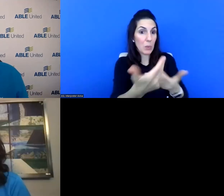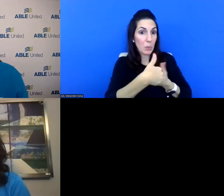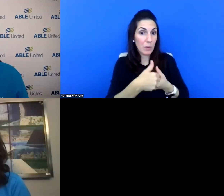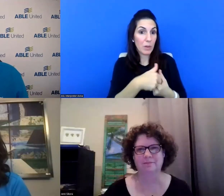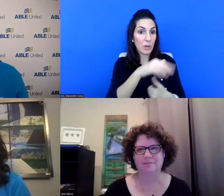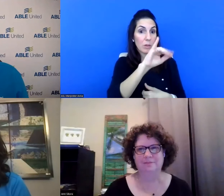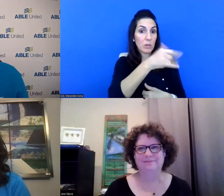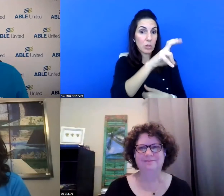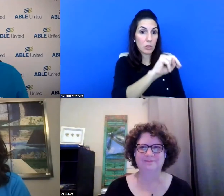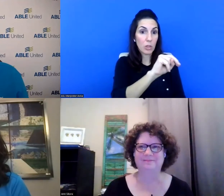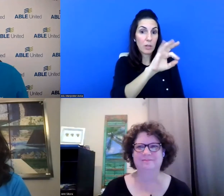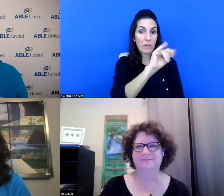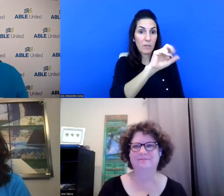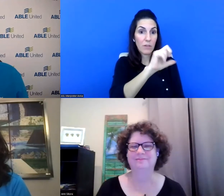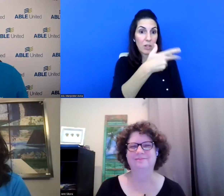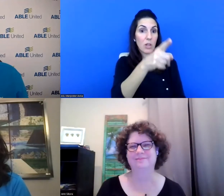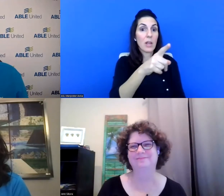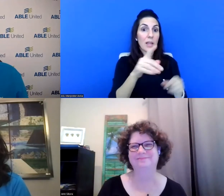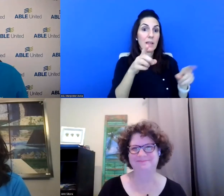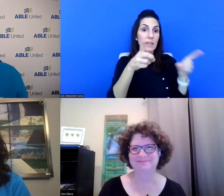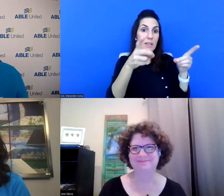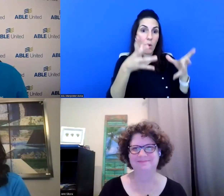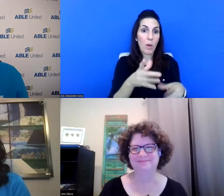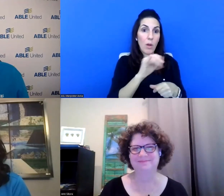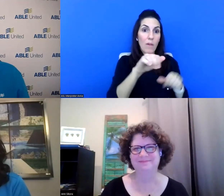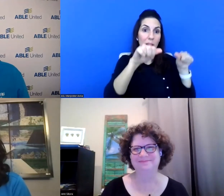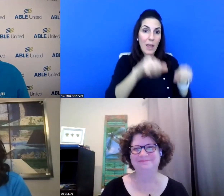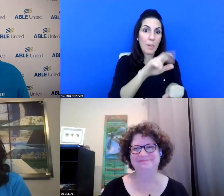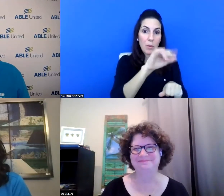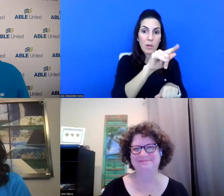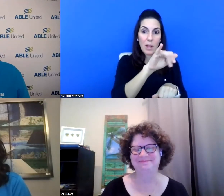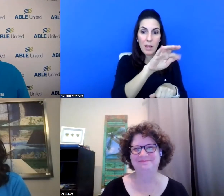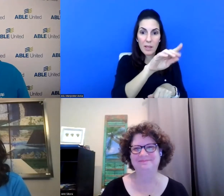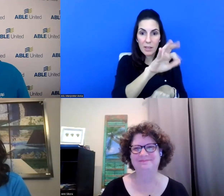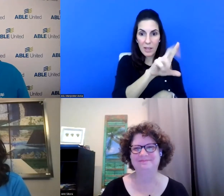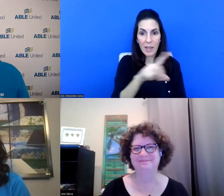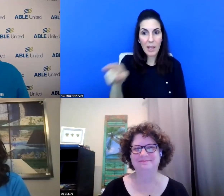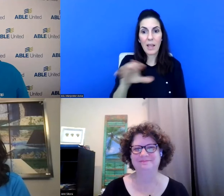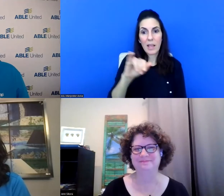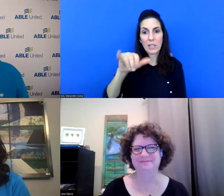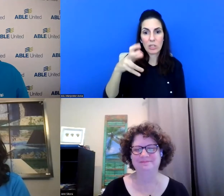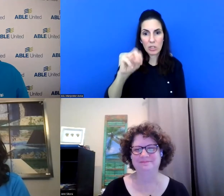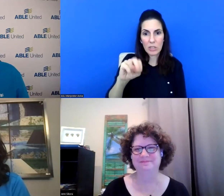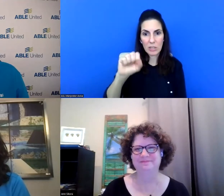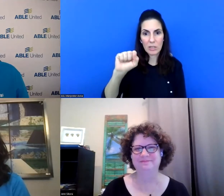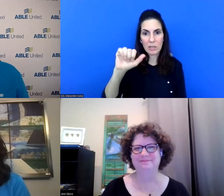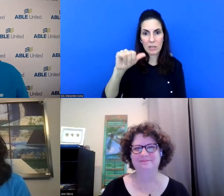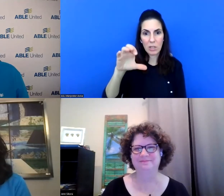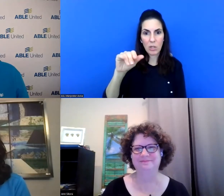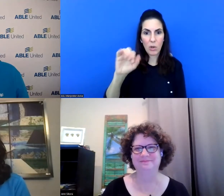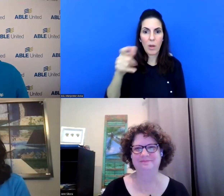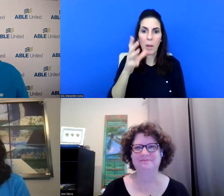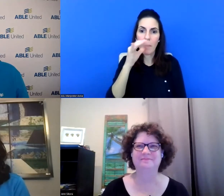the director of Able United, and Jen Sikora. Jen is mother to Sean and a founding member